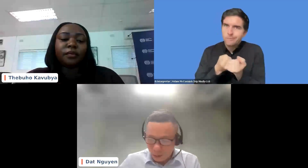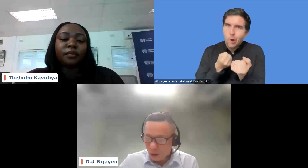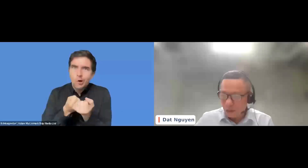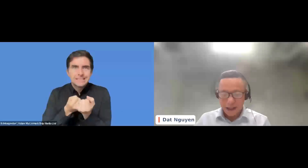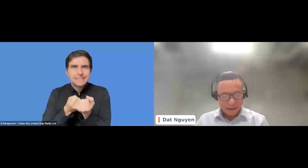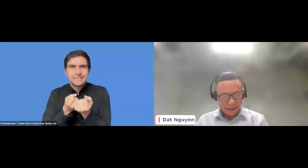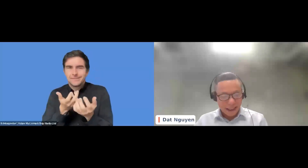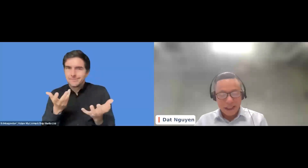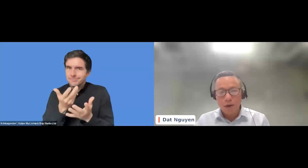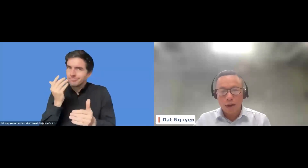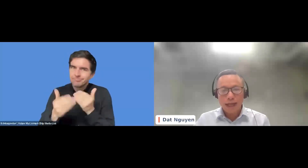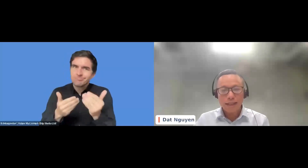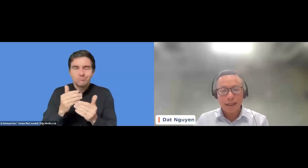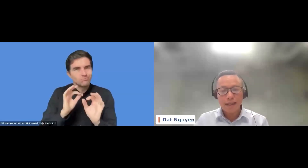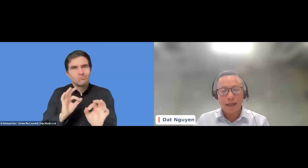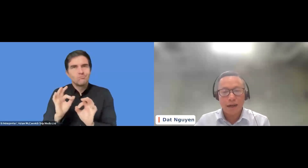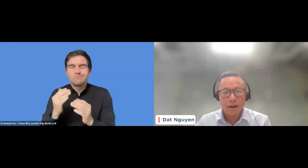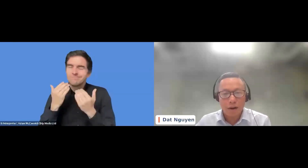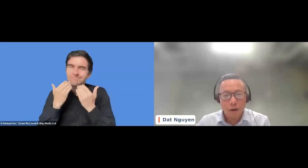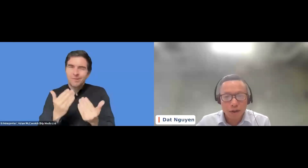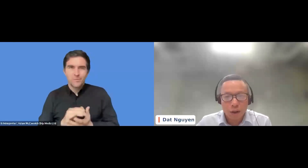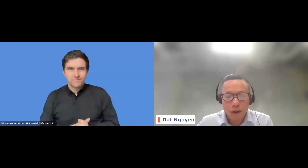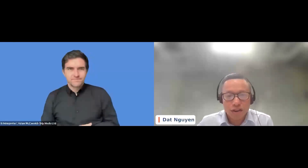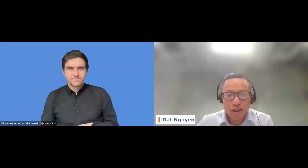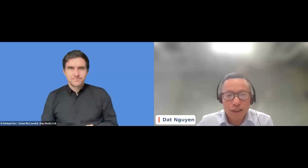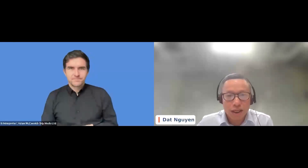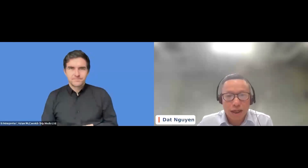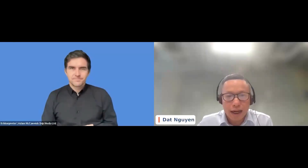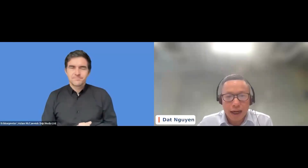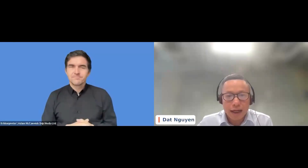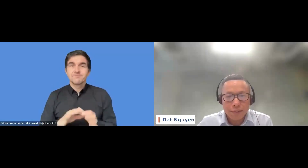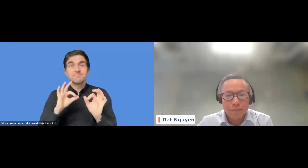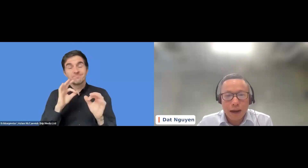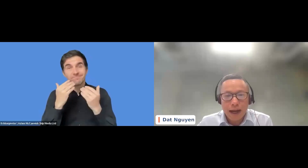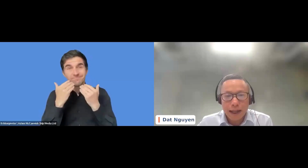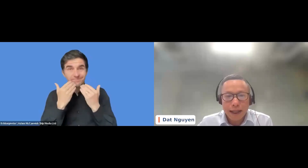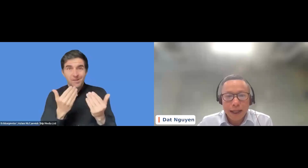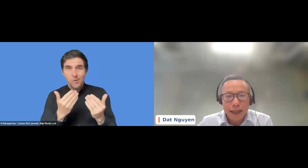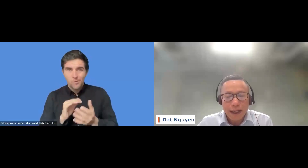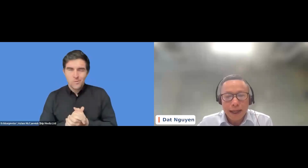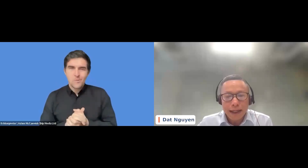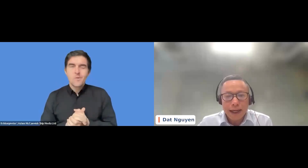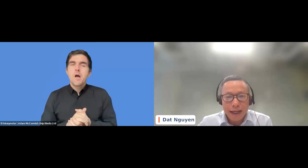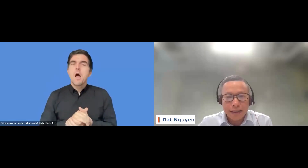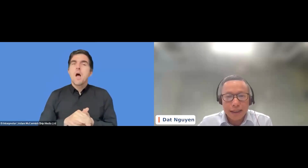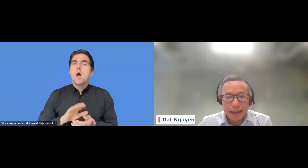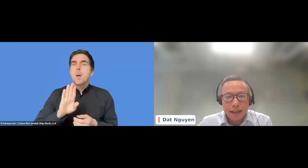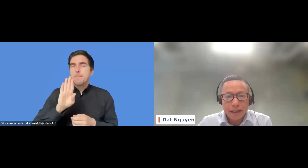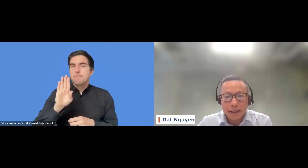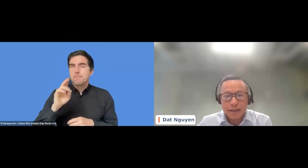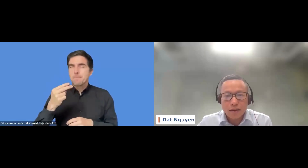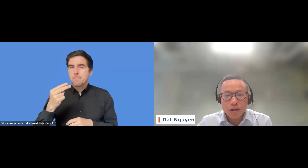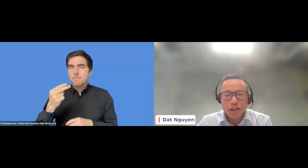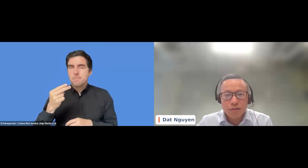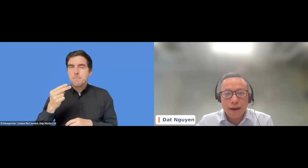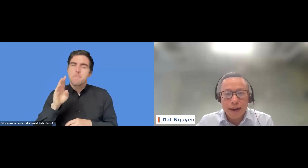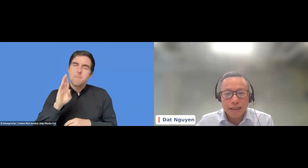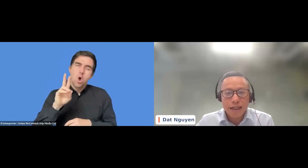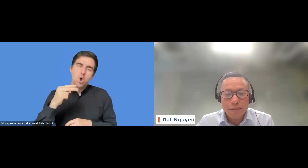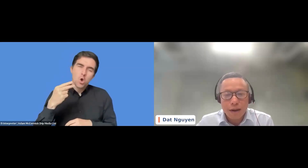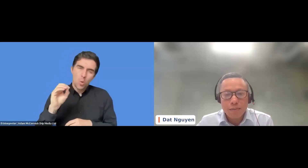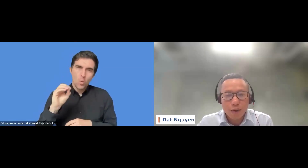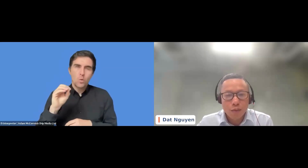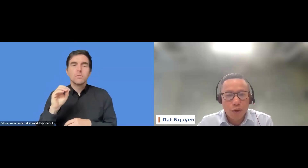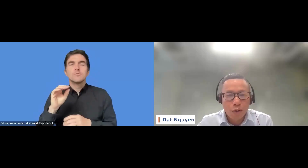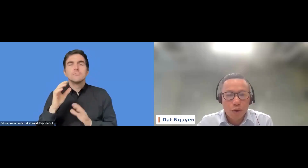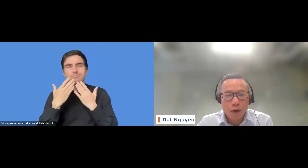Thank you, Thebuho, and thank you all. I think on the question reply and answer, there's a question about